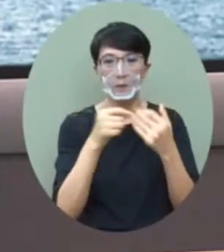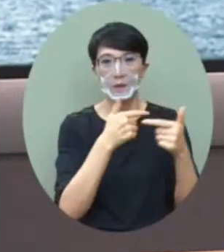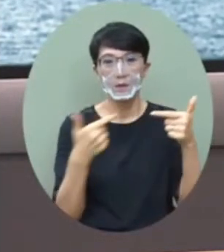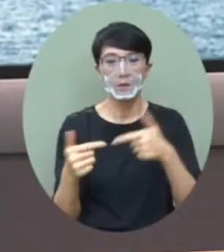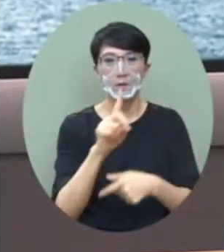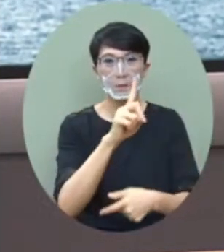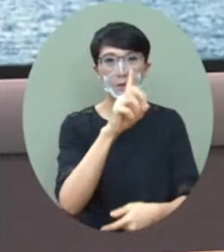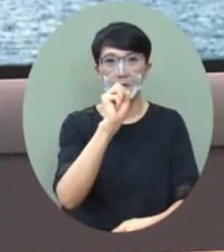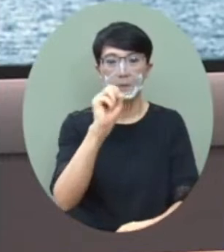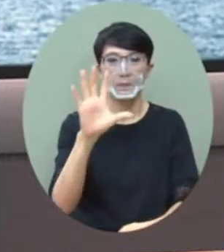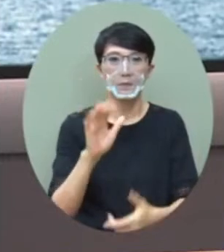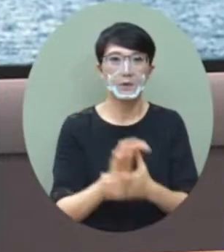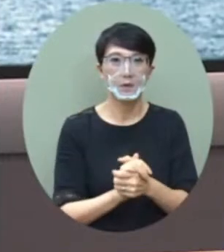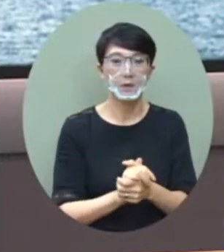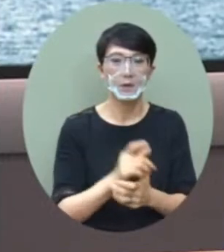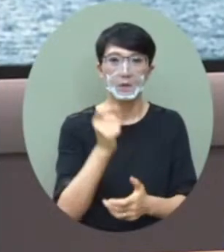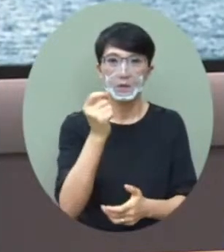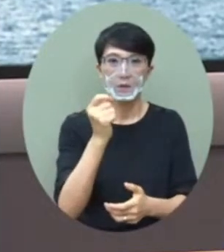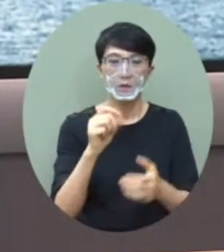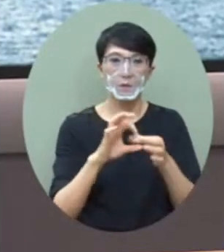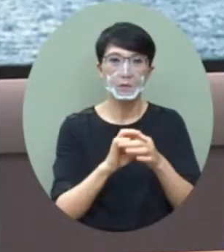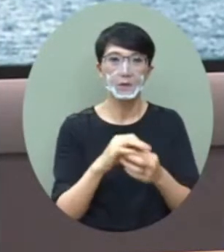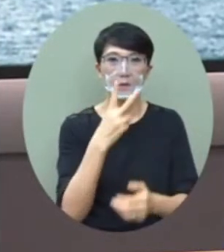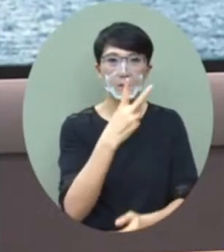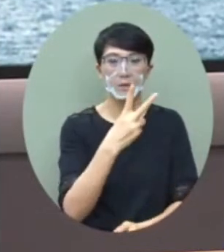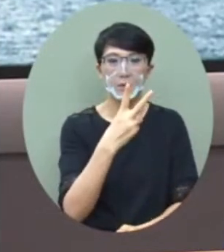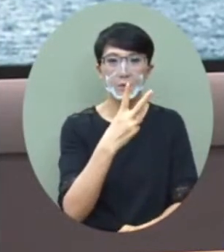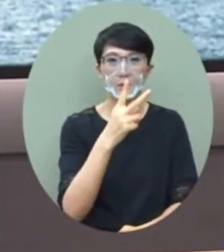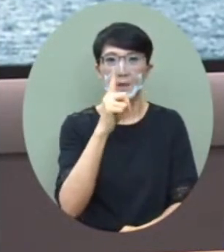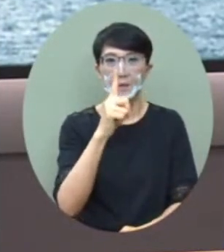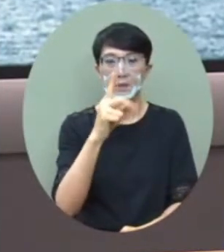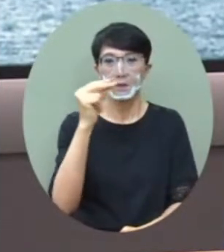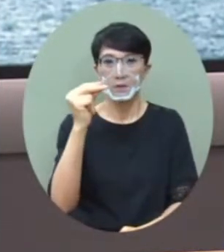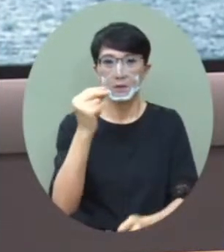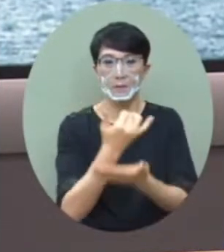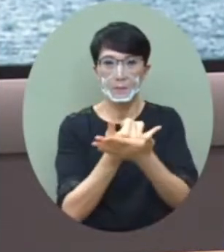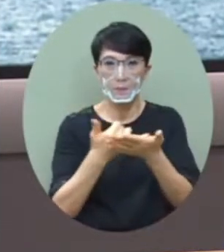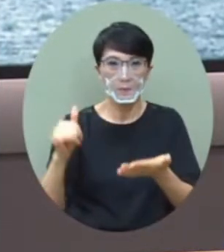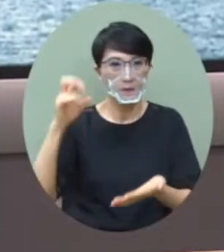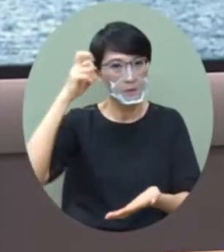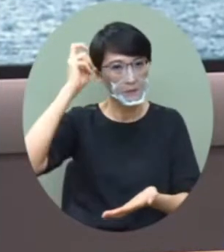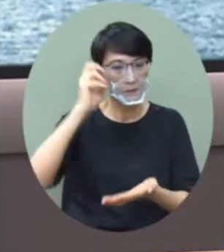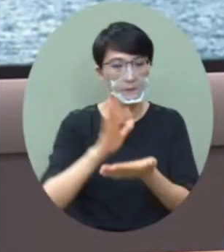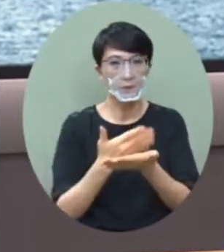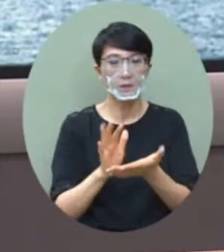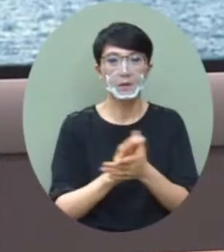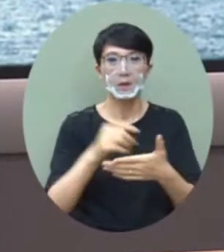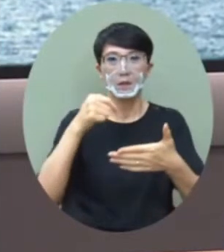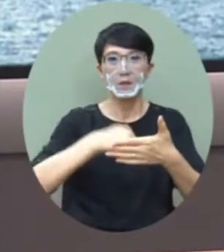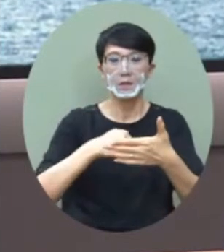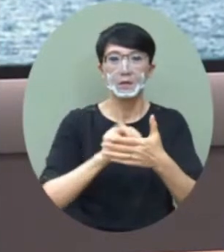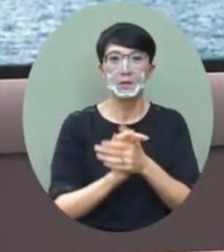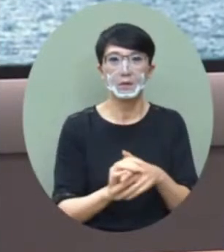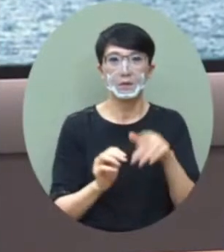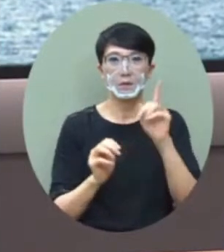aged 35 to 105 years old. Now, I'd like to offer an analysis of